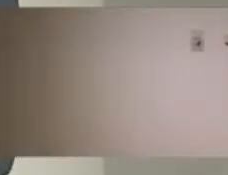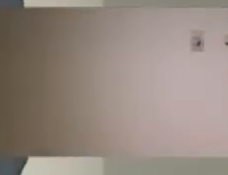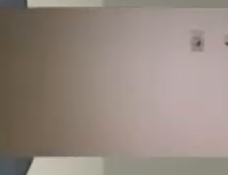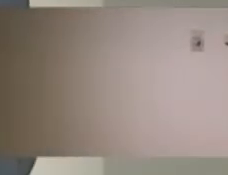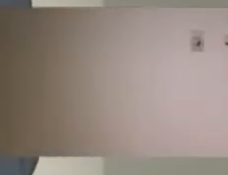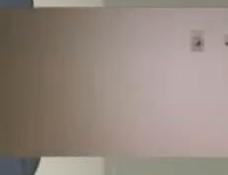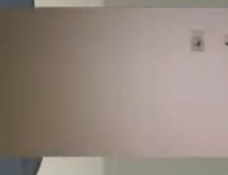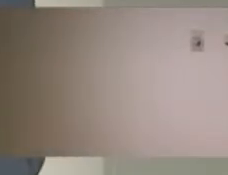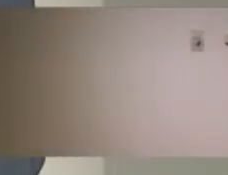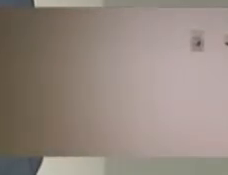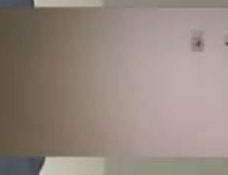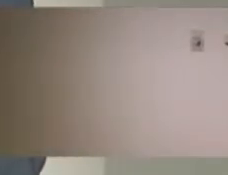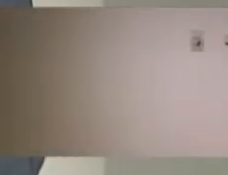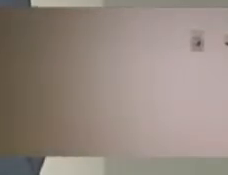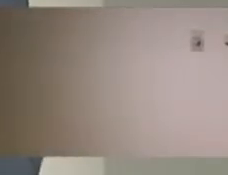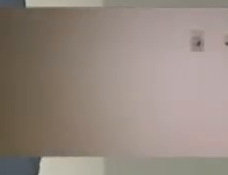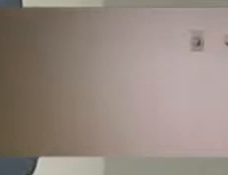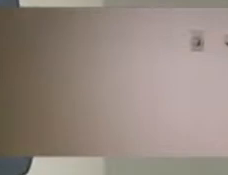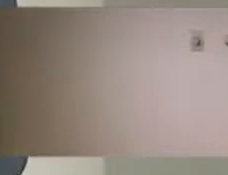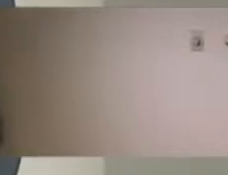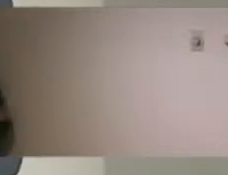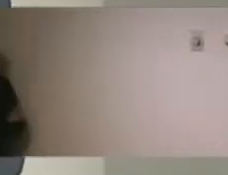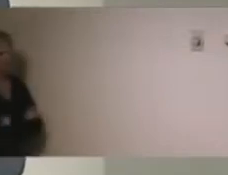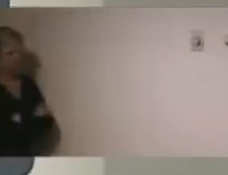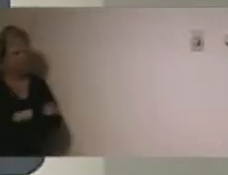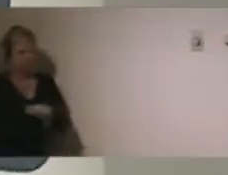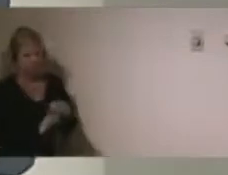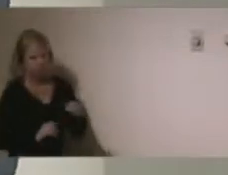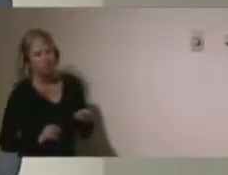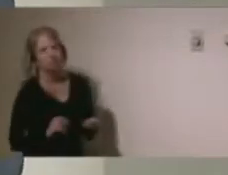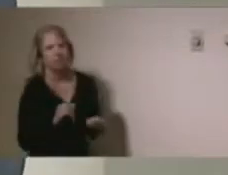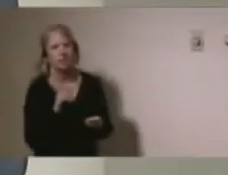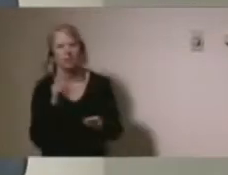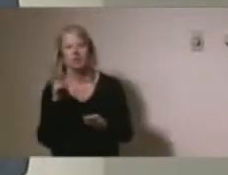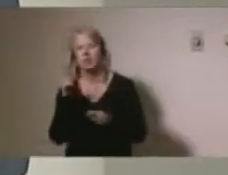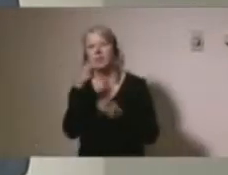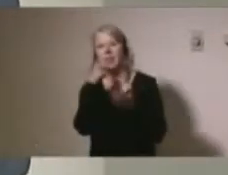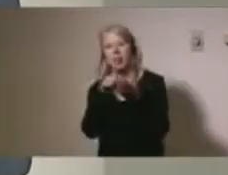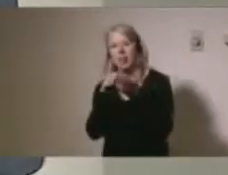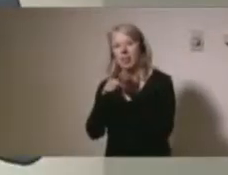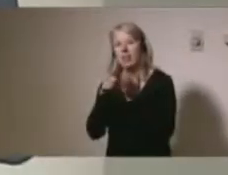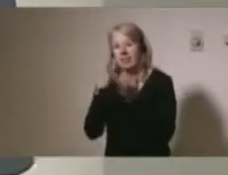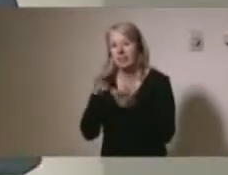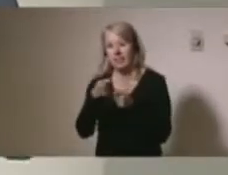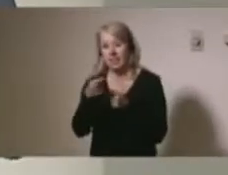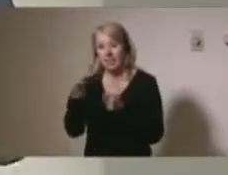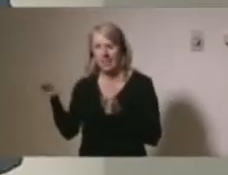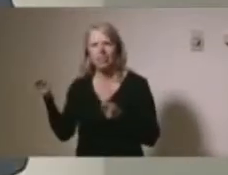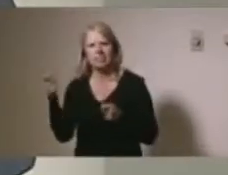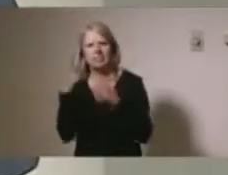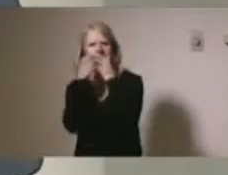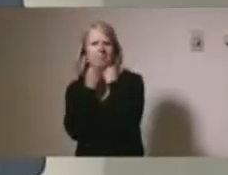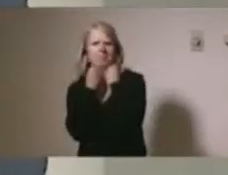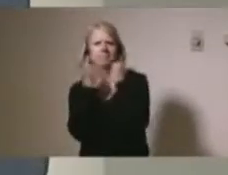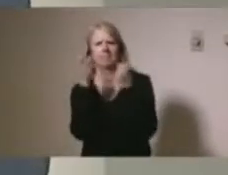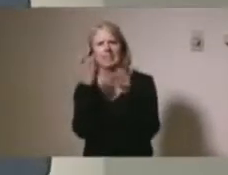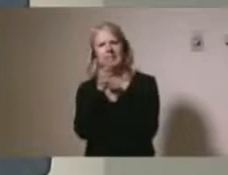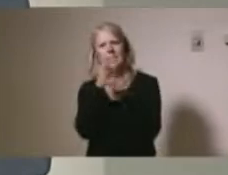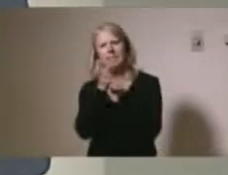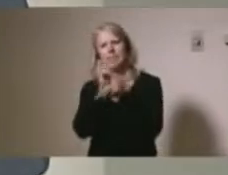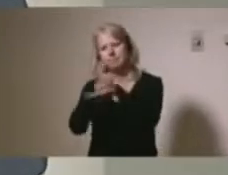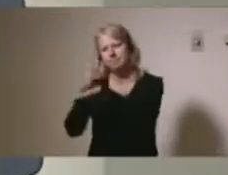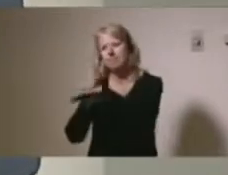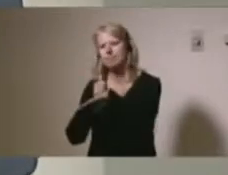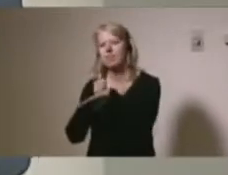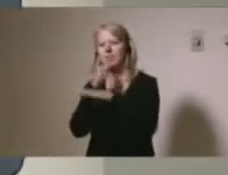The contact between the letter carrier and the citizen is very important. Keeping post offices open with reasonable